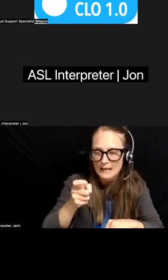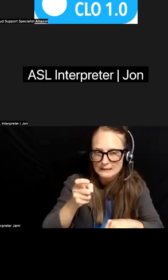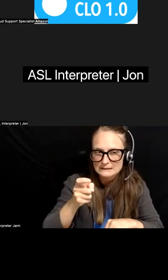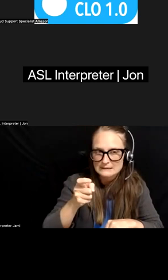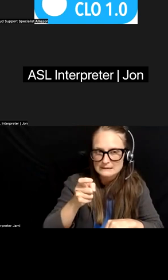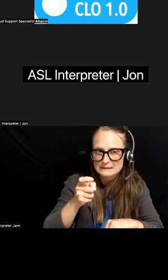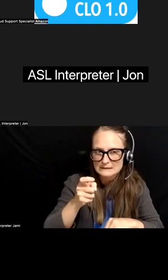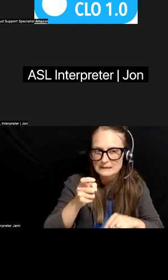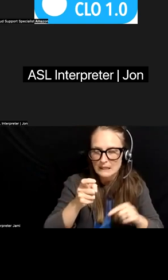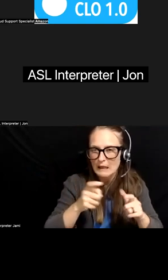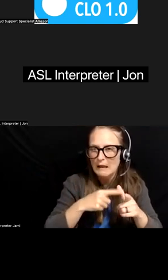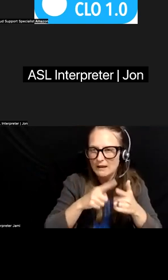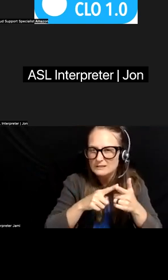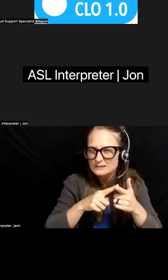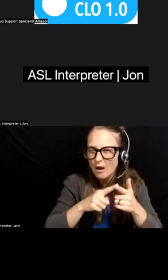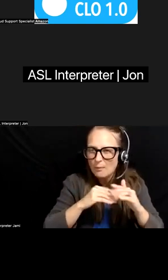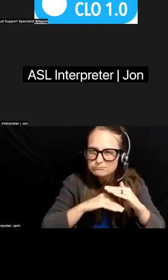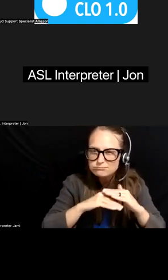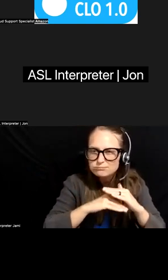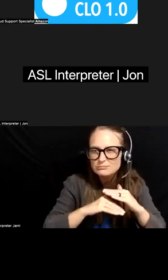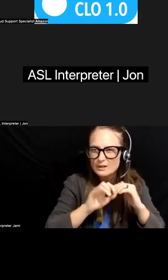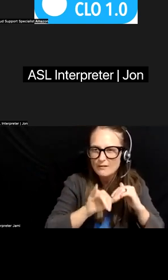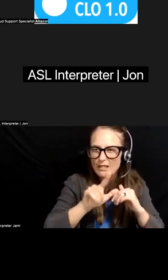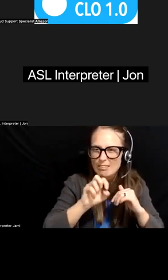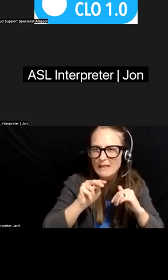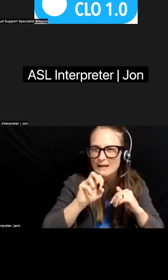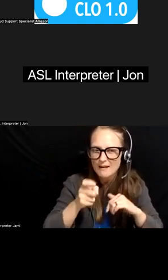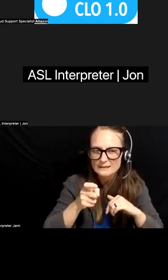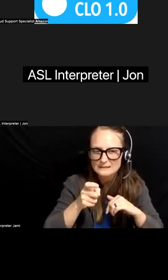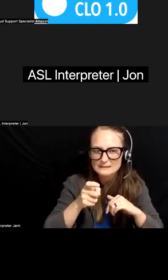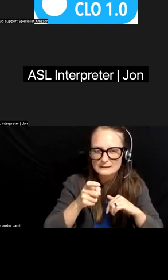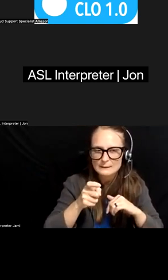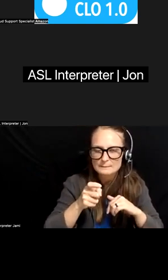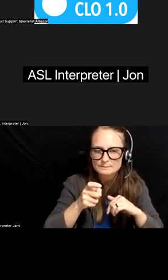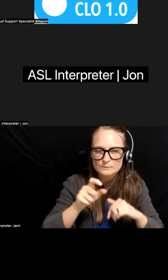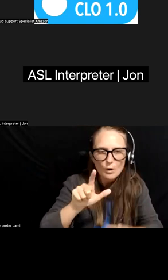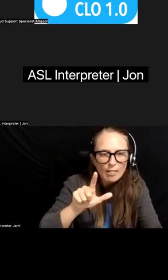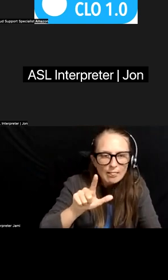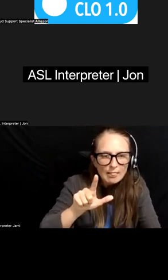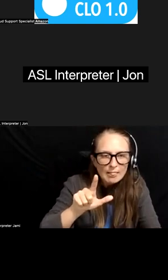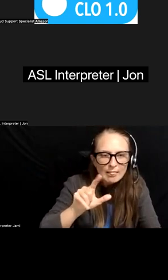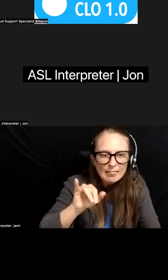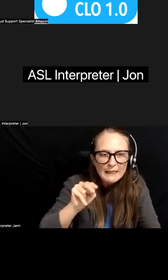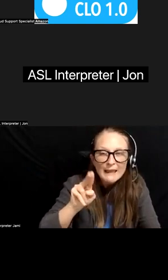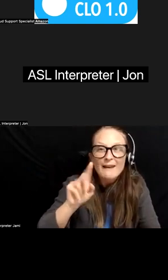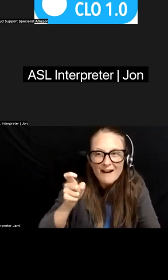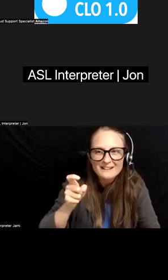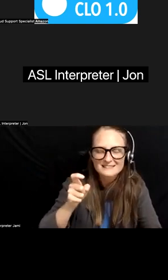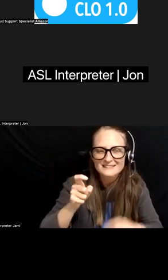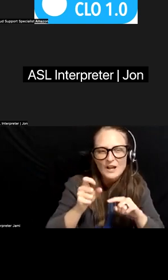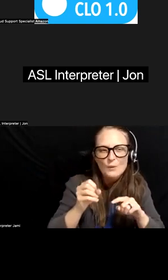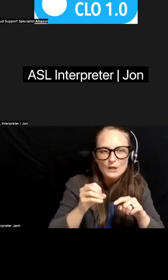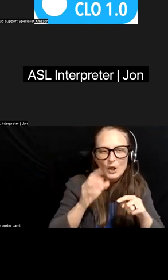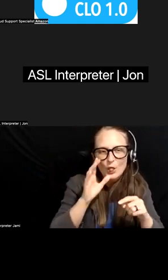at some fundamentals of that right here. We're going to look at various storage needs, provisioning,